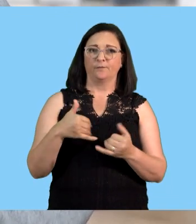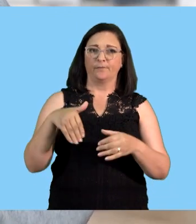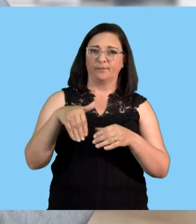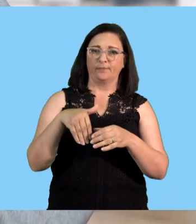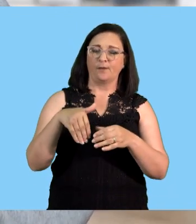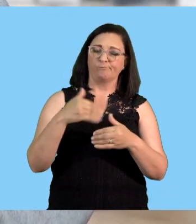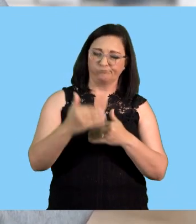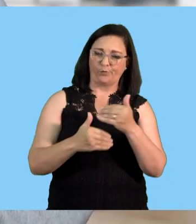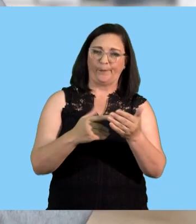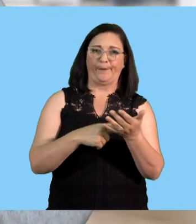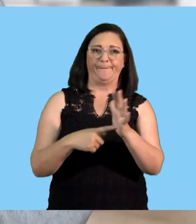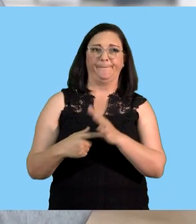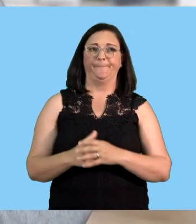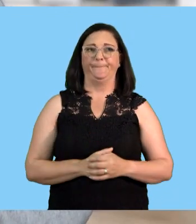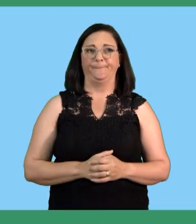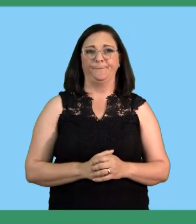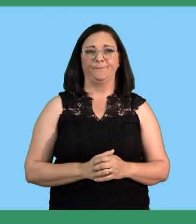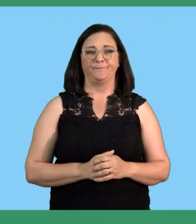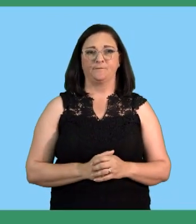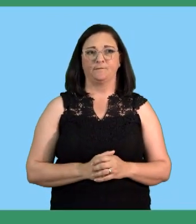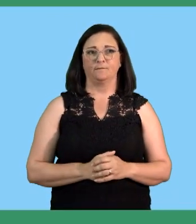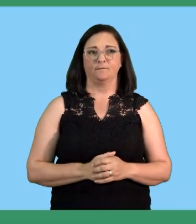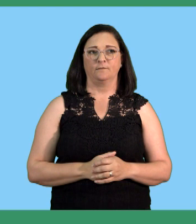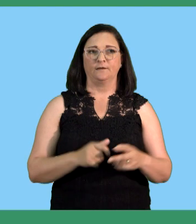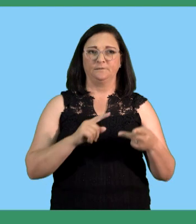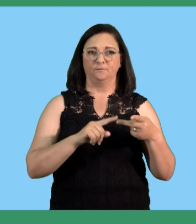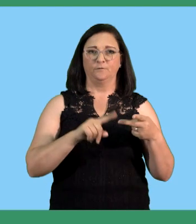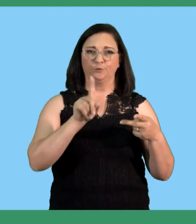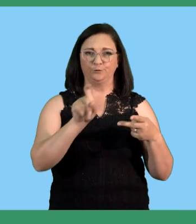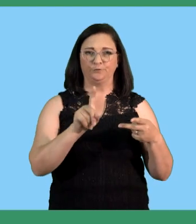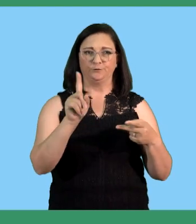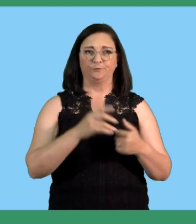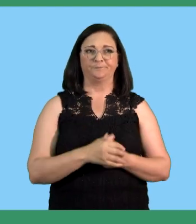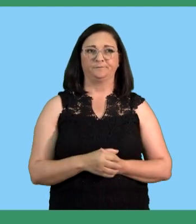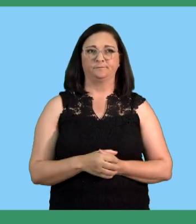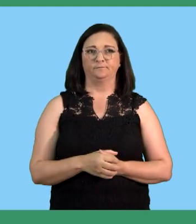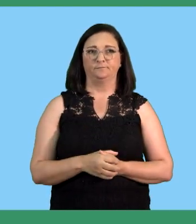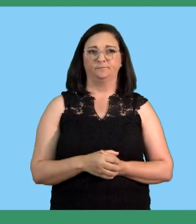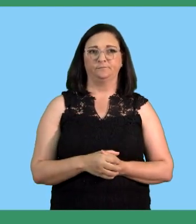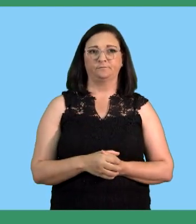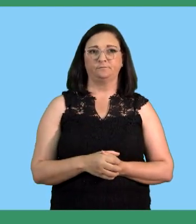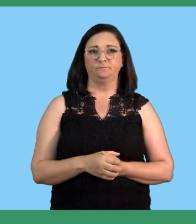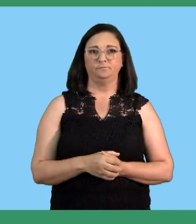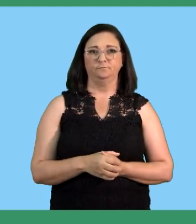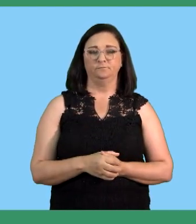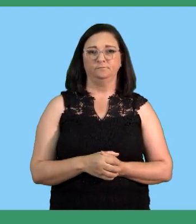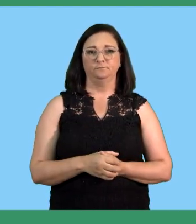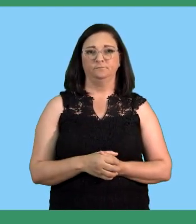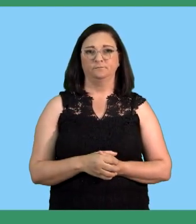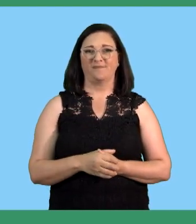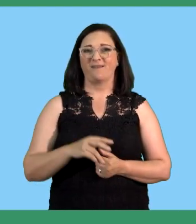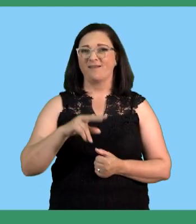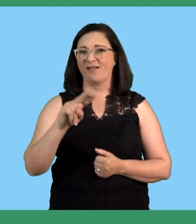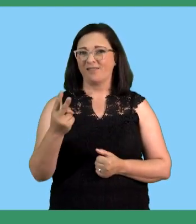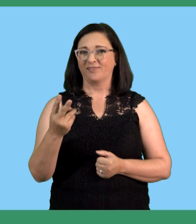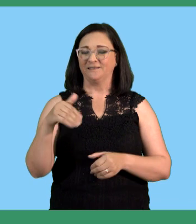induction program. We're moving on now to the second question. It says, explain other aspects